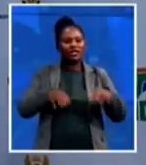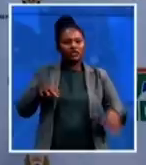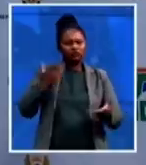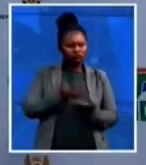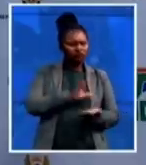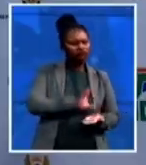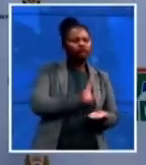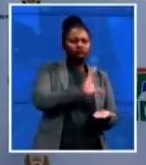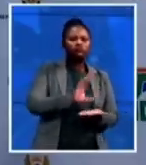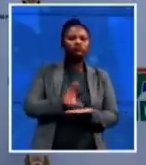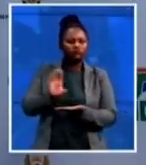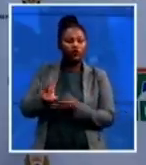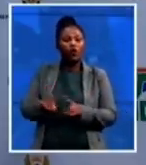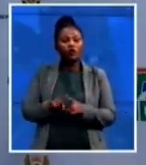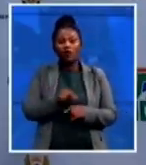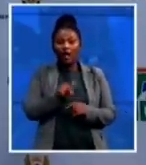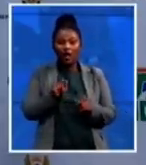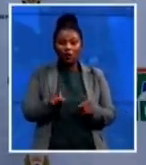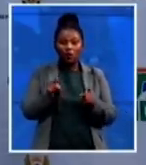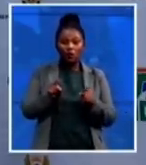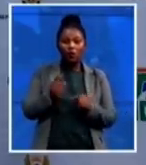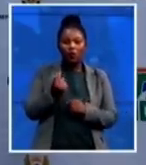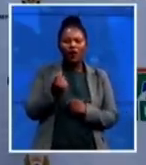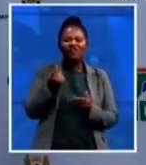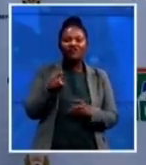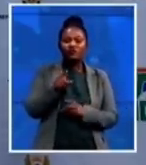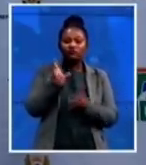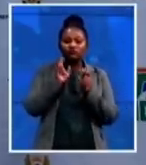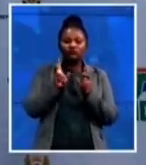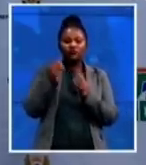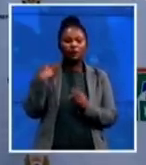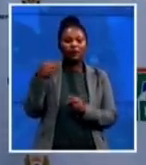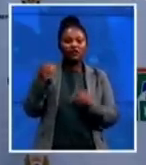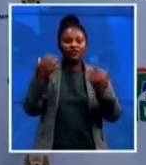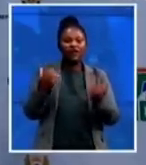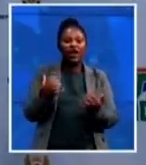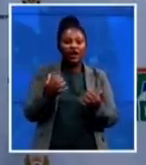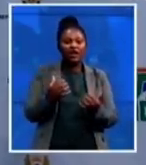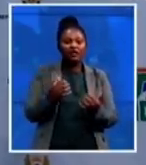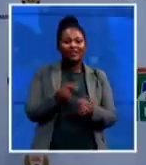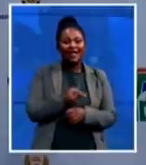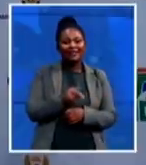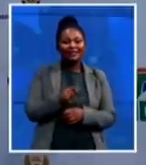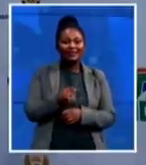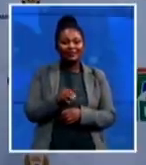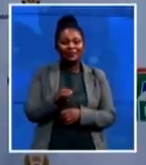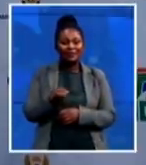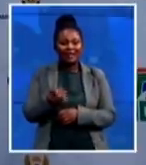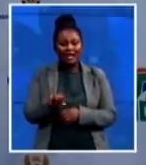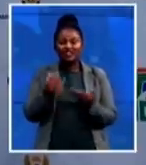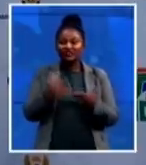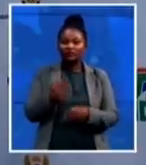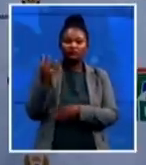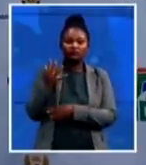heard the Minister of Finance on the MTBBS. He spoke about security. In